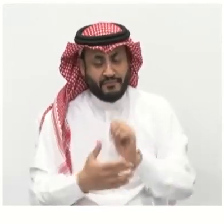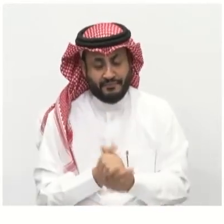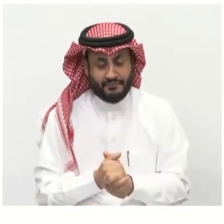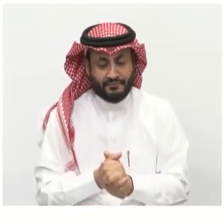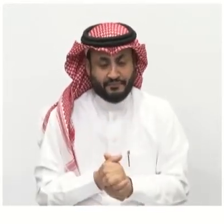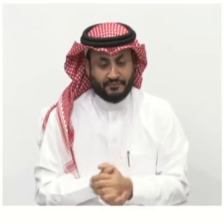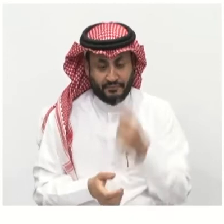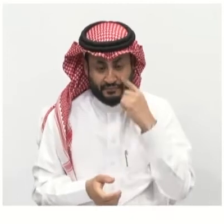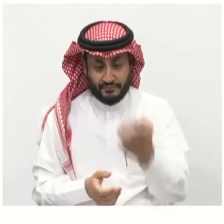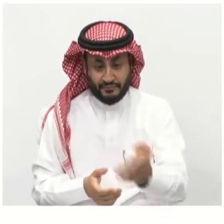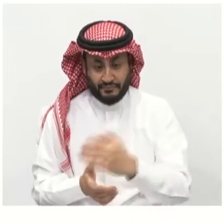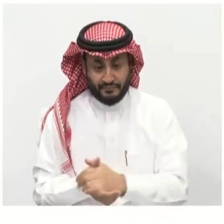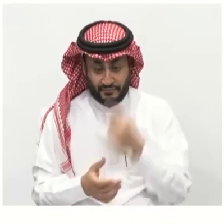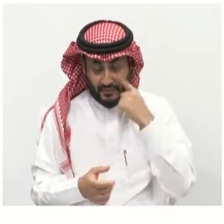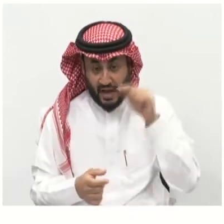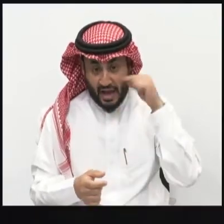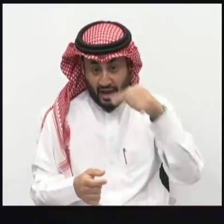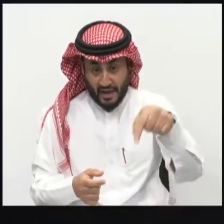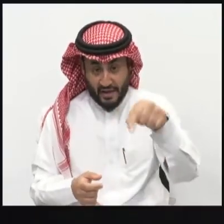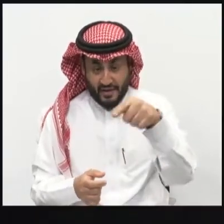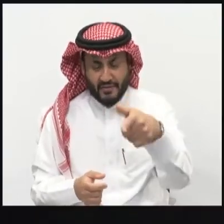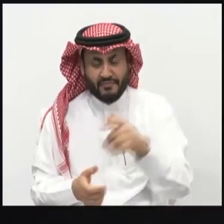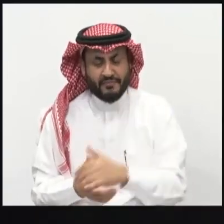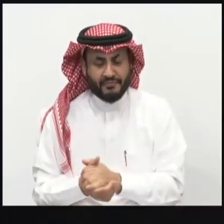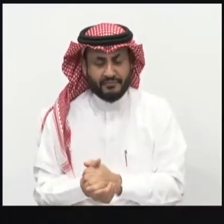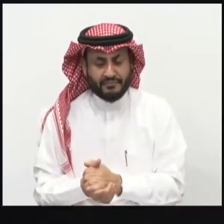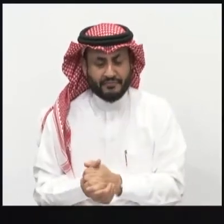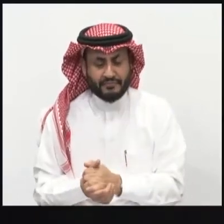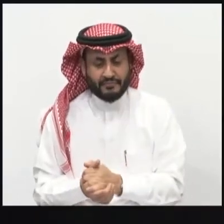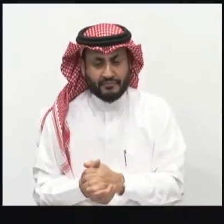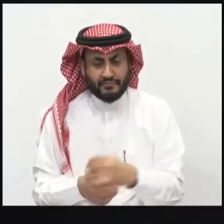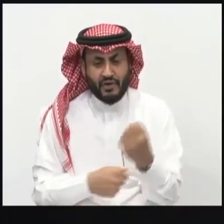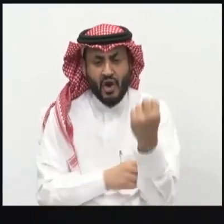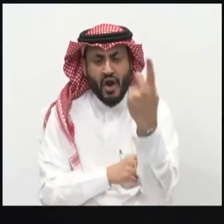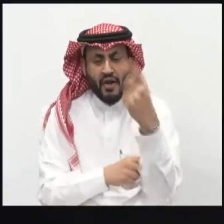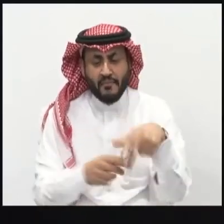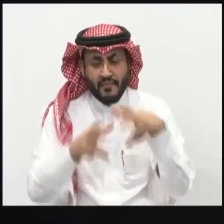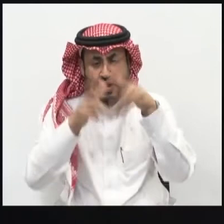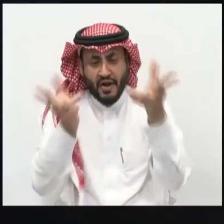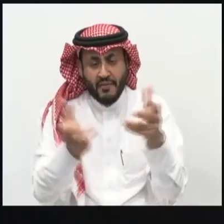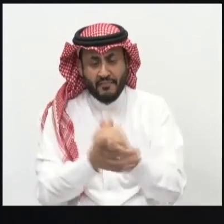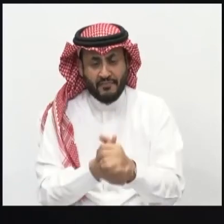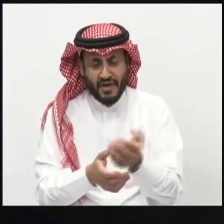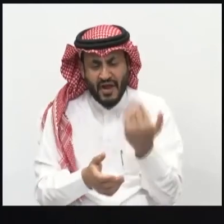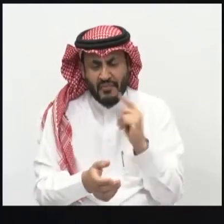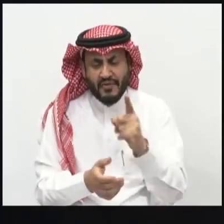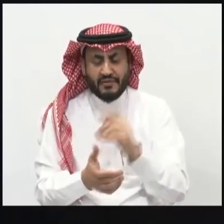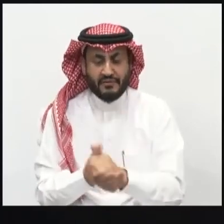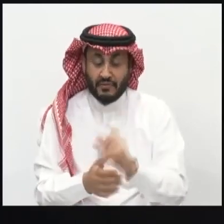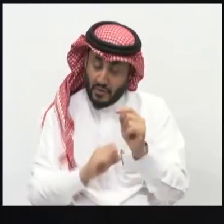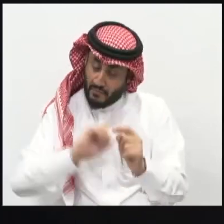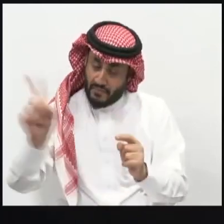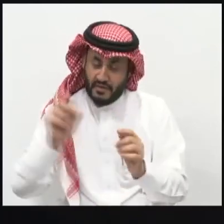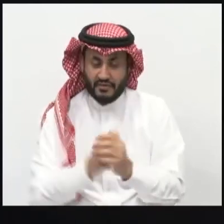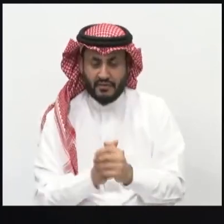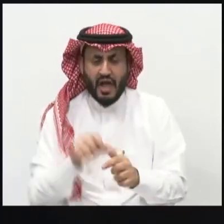Now you see the arrow pointing at the tree. Do you think the trees are near or far? They're far. So